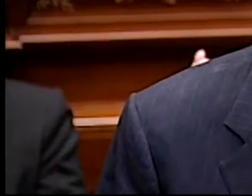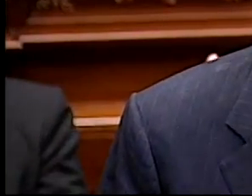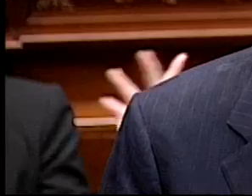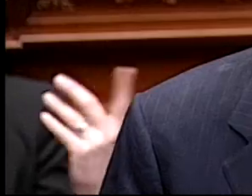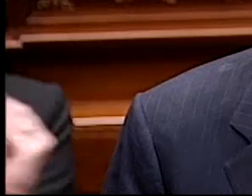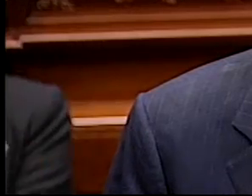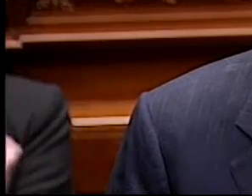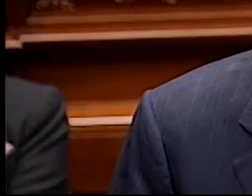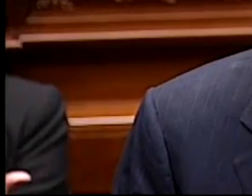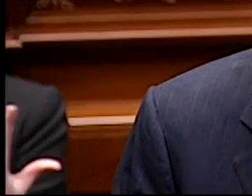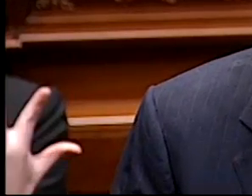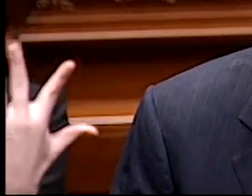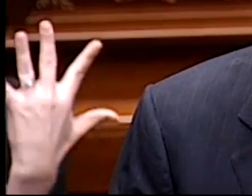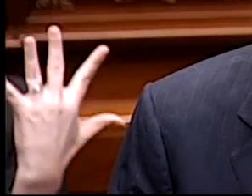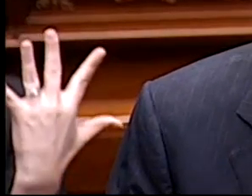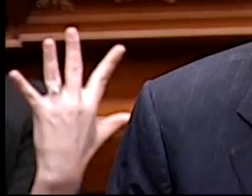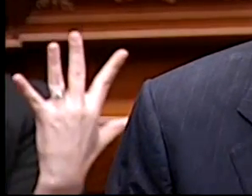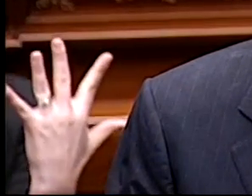more options.